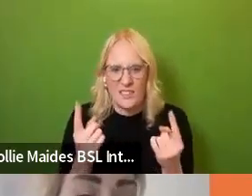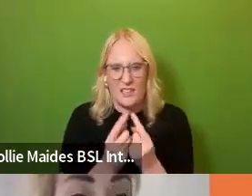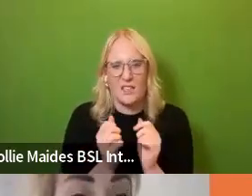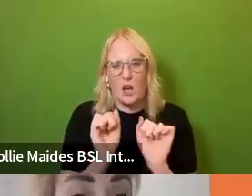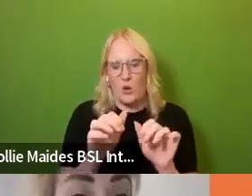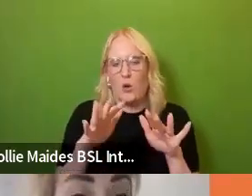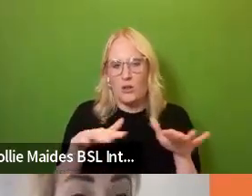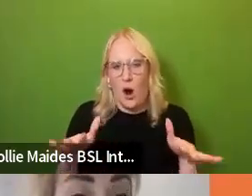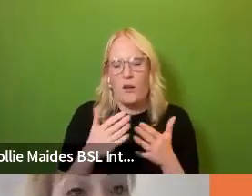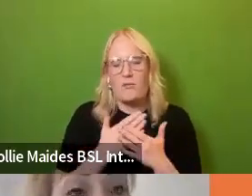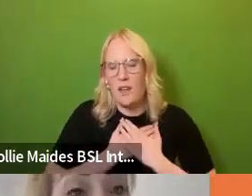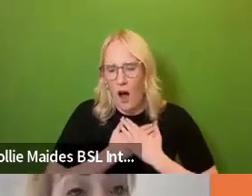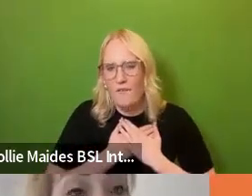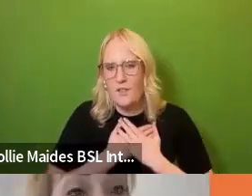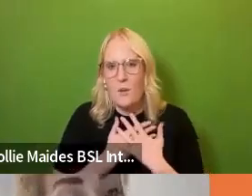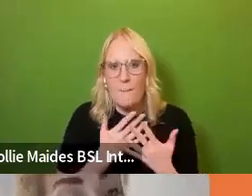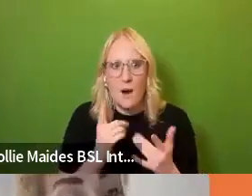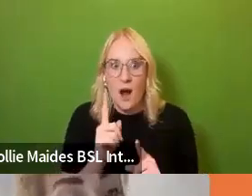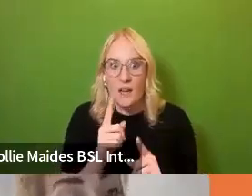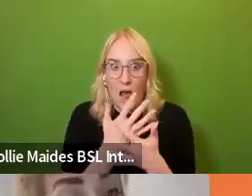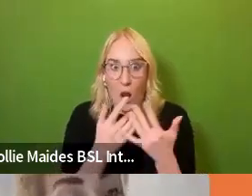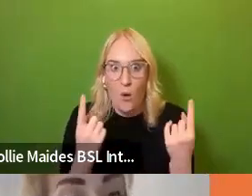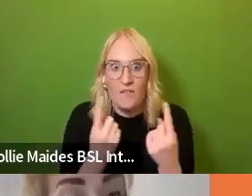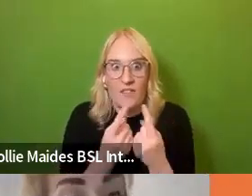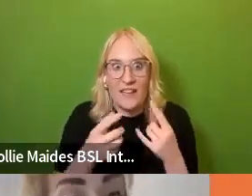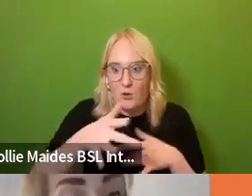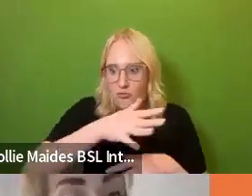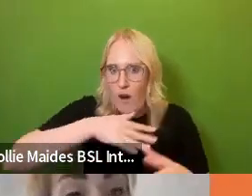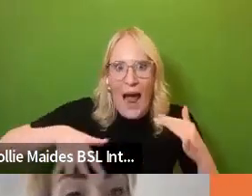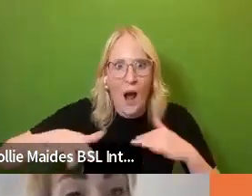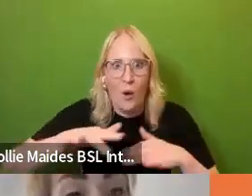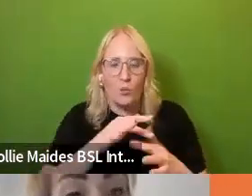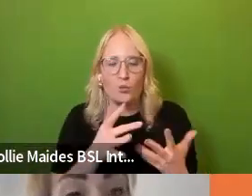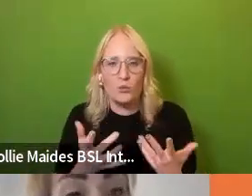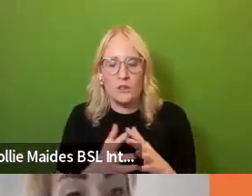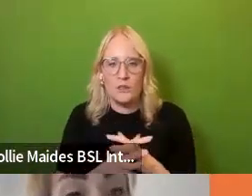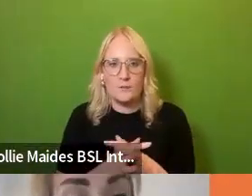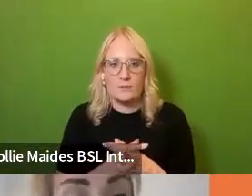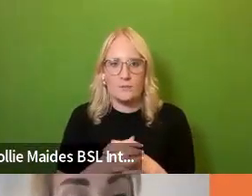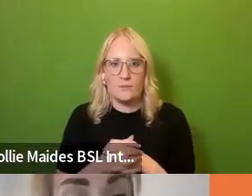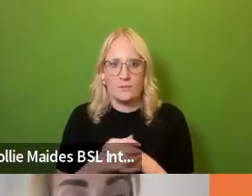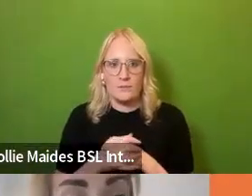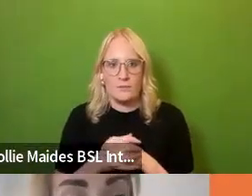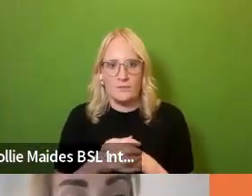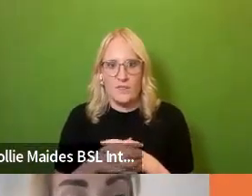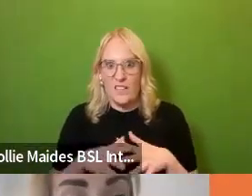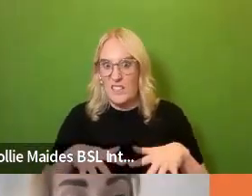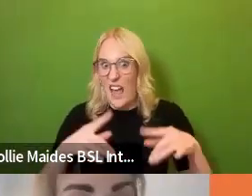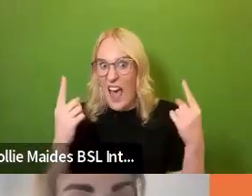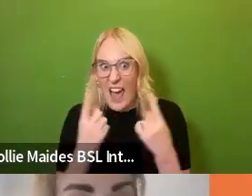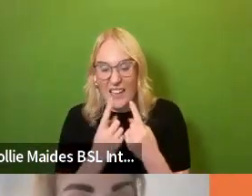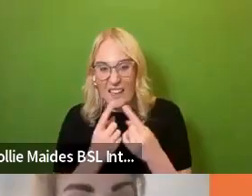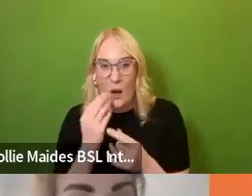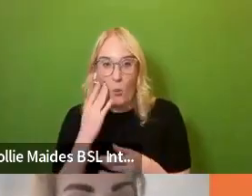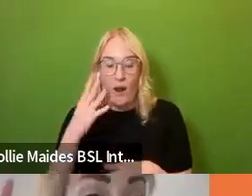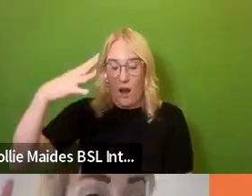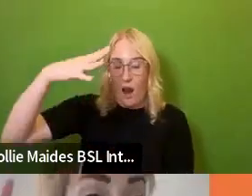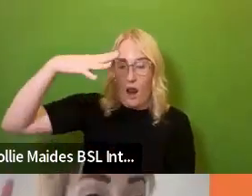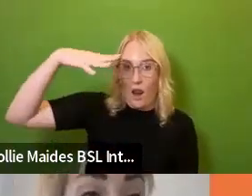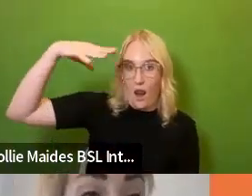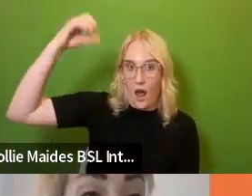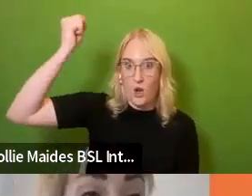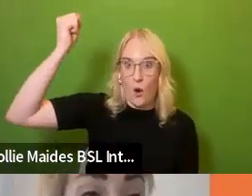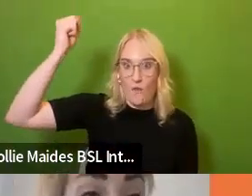child, I'm sure, really loves, but is there lots of things around? Is there anything that when the lights turn out and it